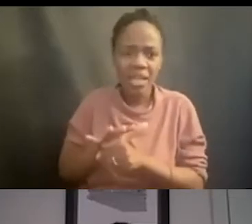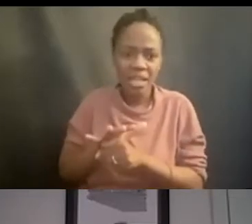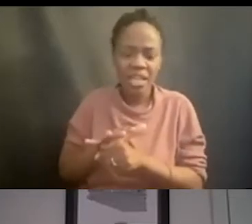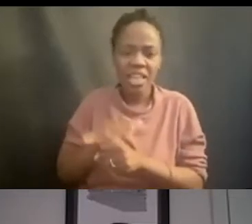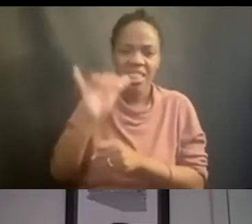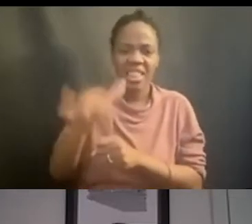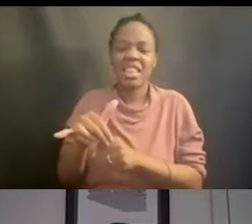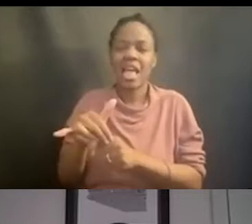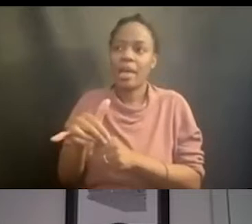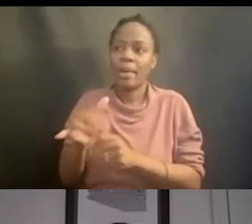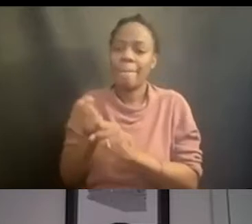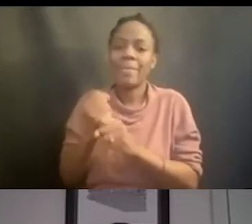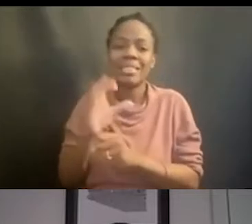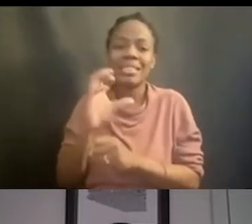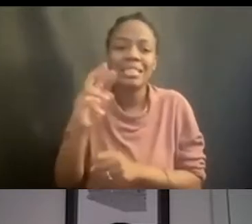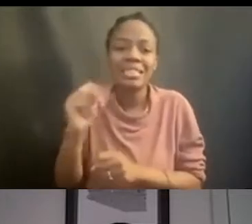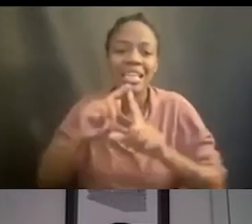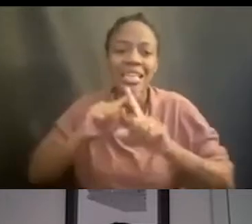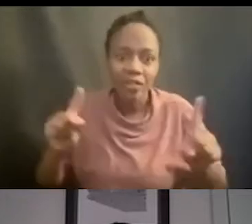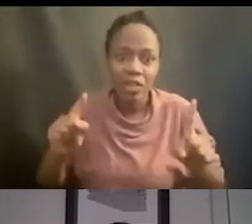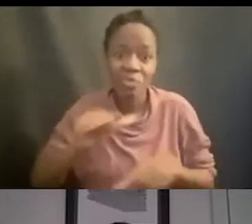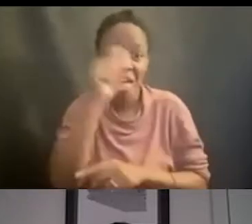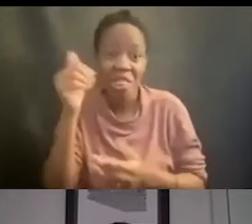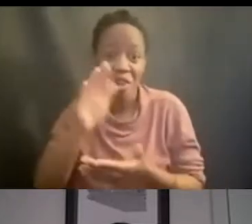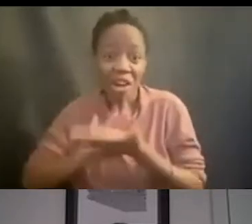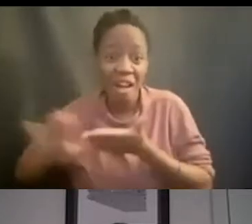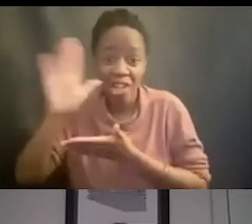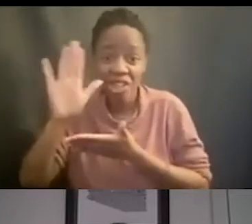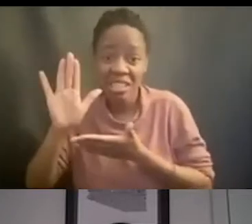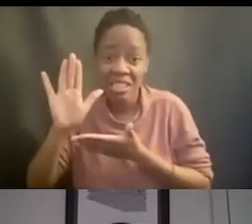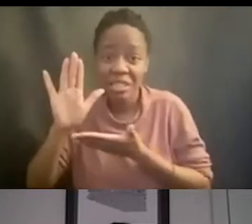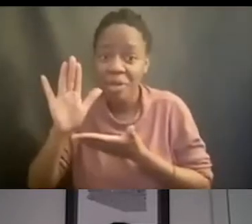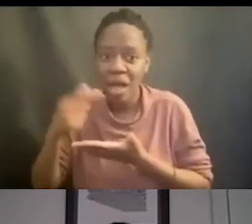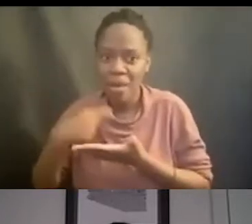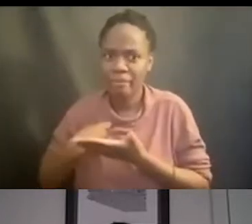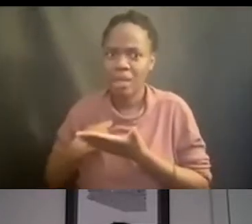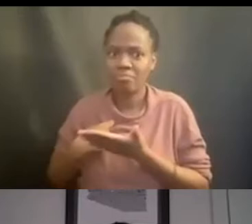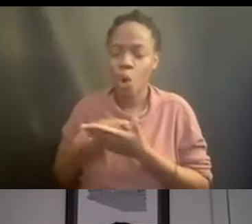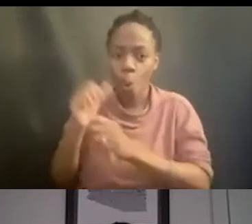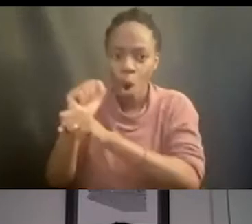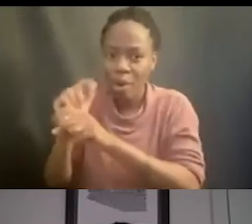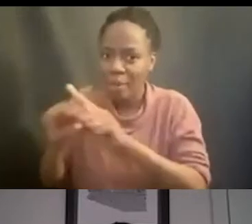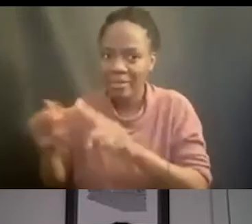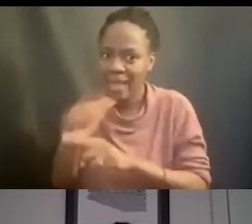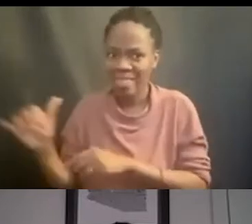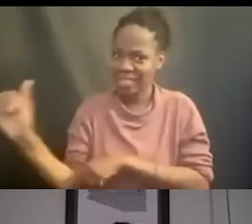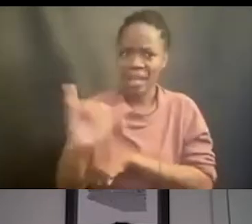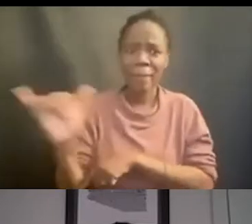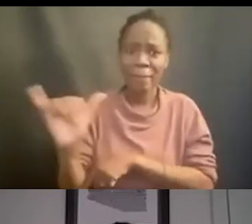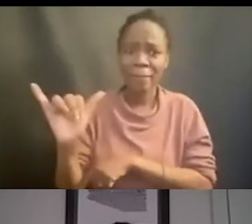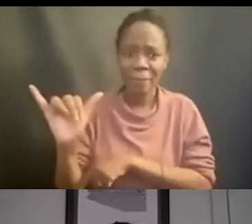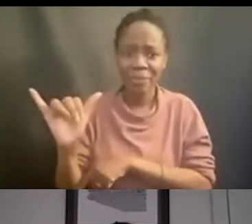right? I've been in other institutions and it doesn't look the same. Yeah, so thank you so much